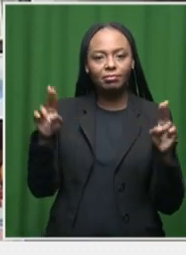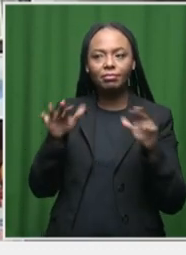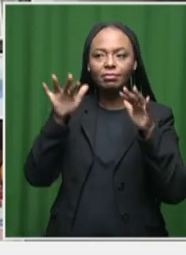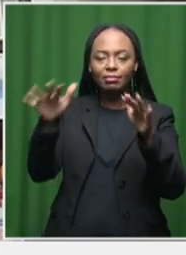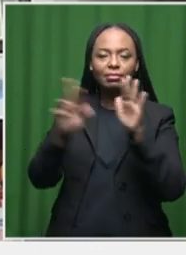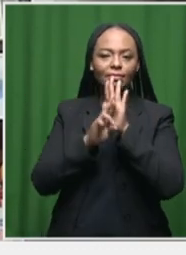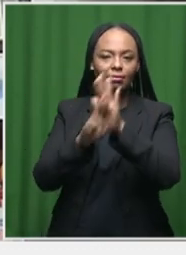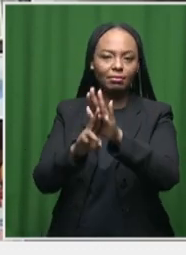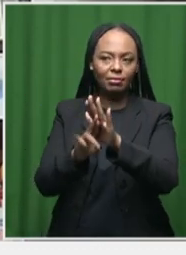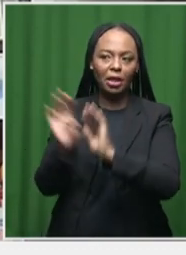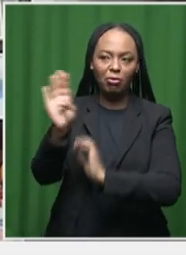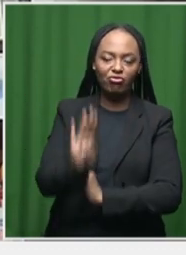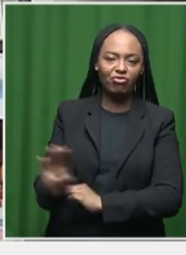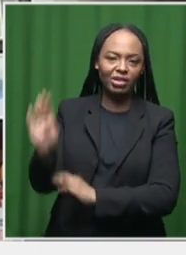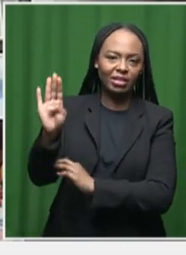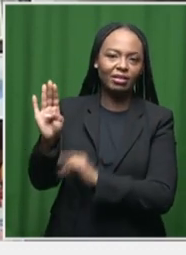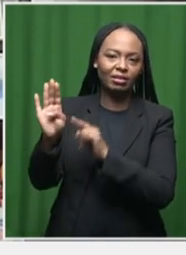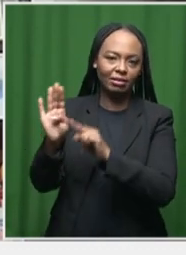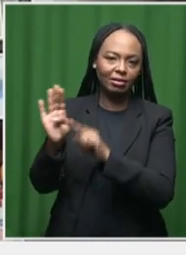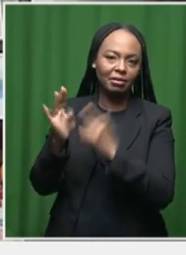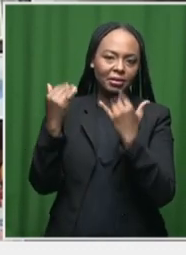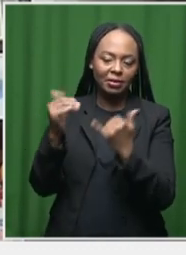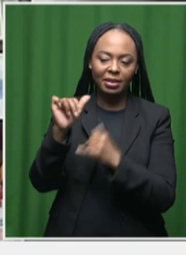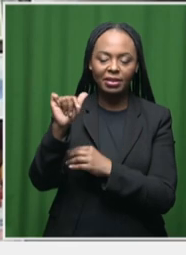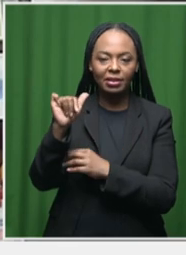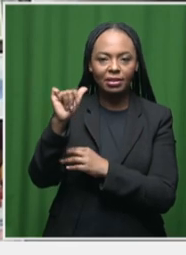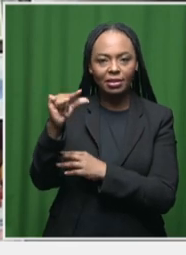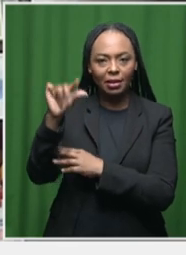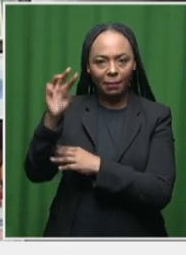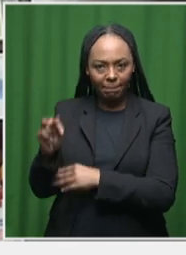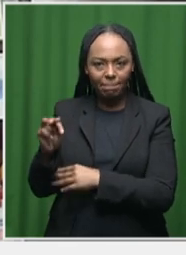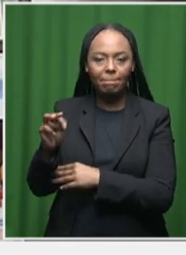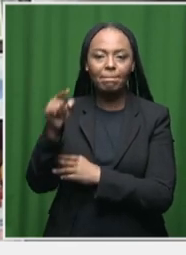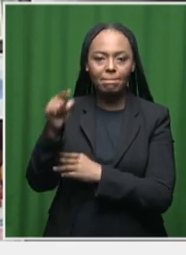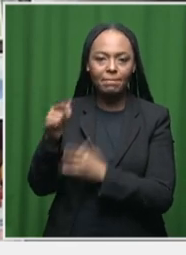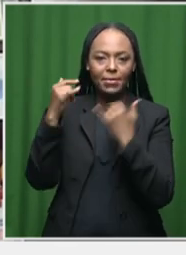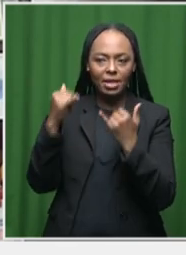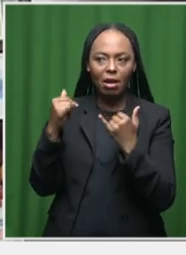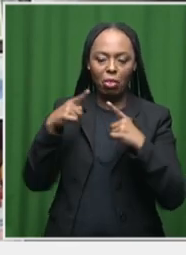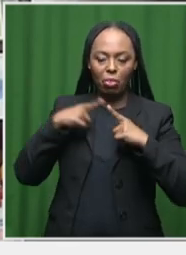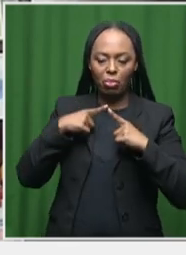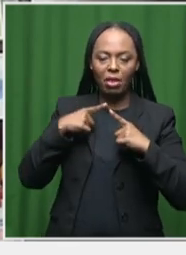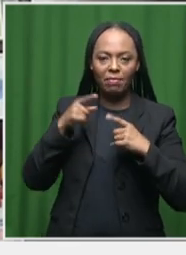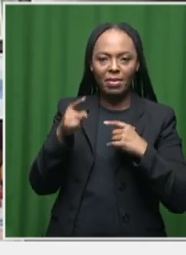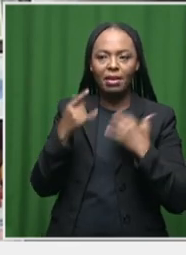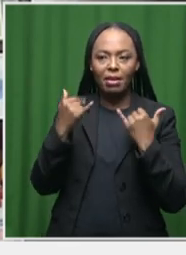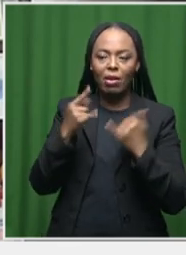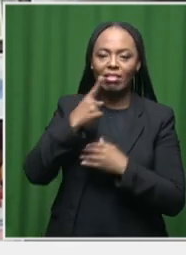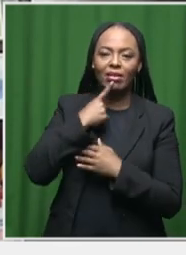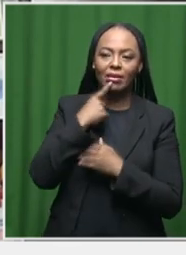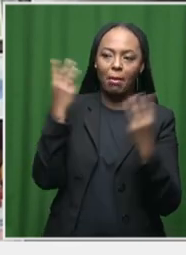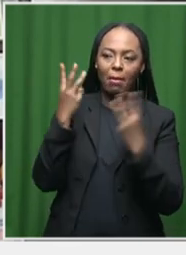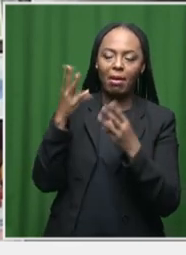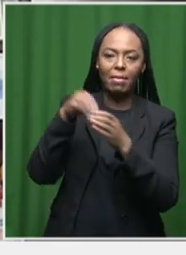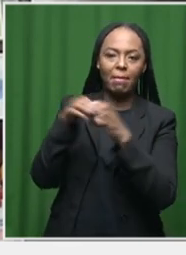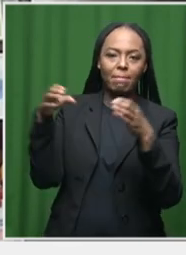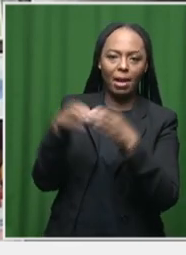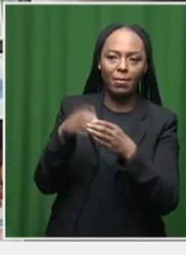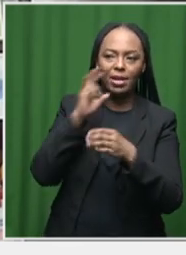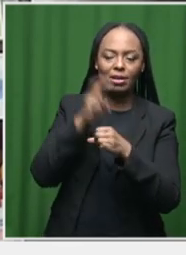our branches holding AGMs to elect their delegates to Congress. That's about 1,000 people there. We have to have at